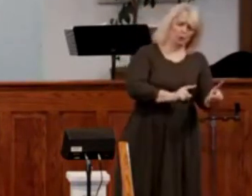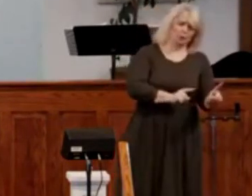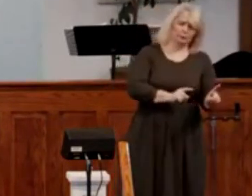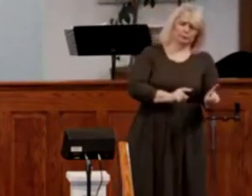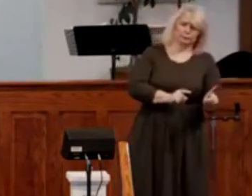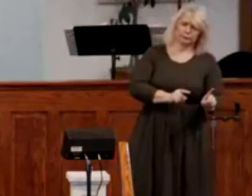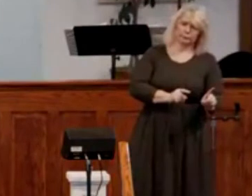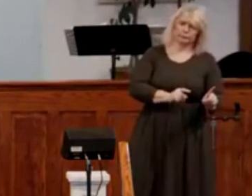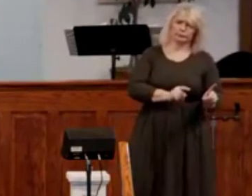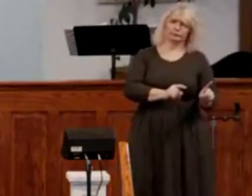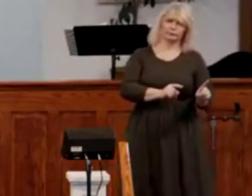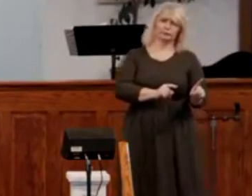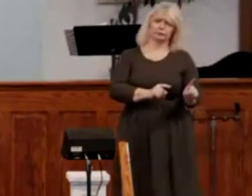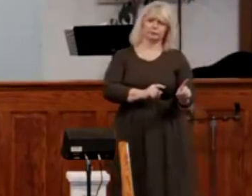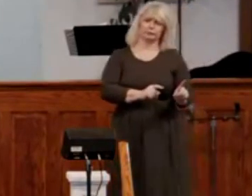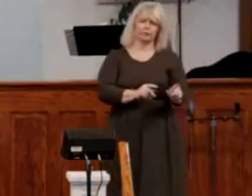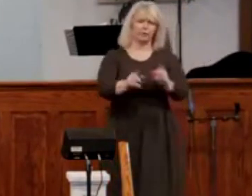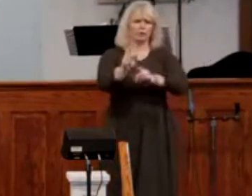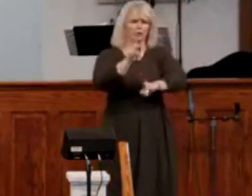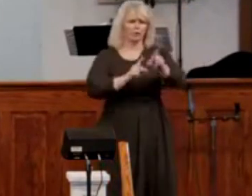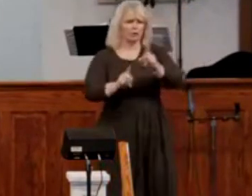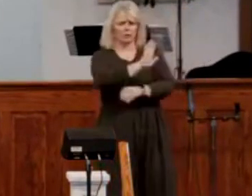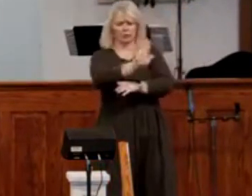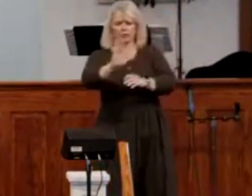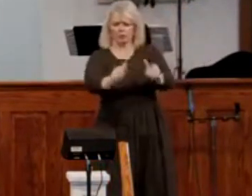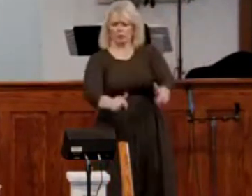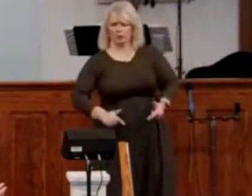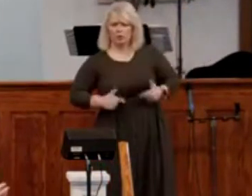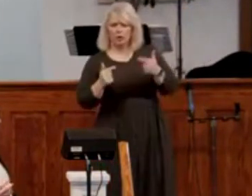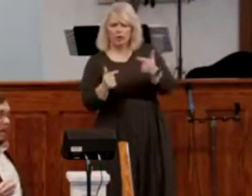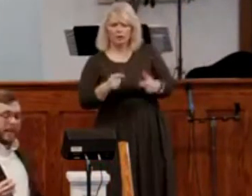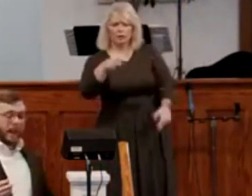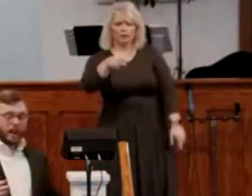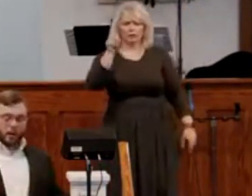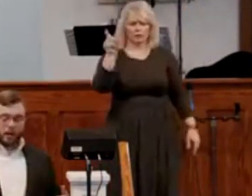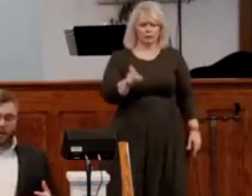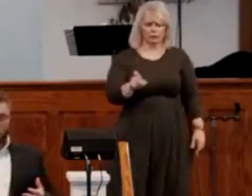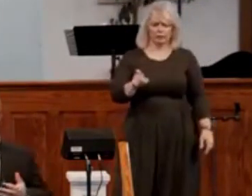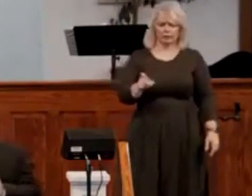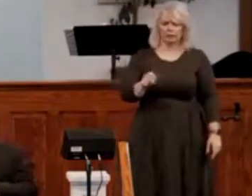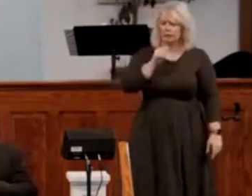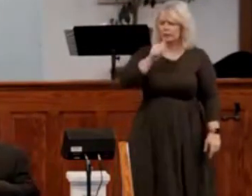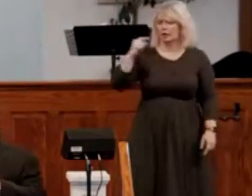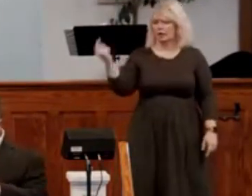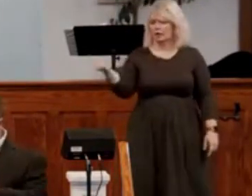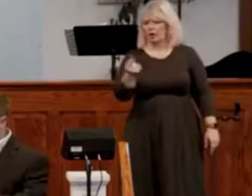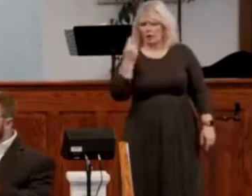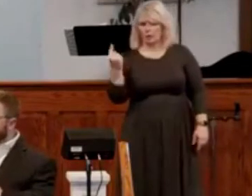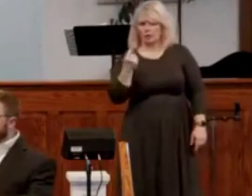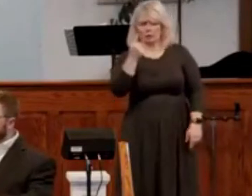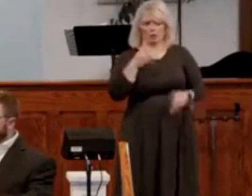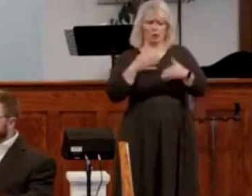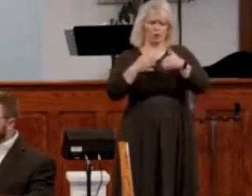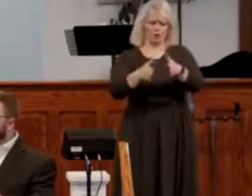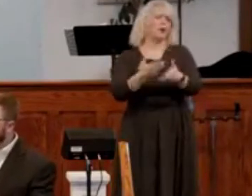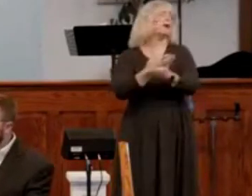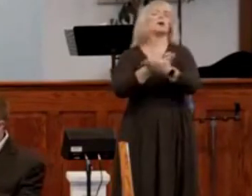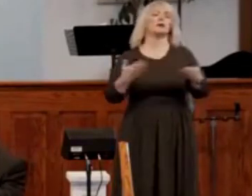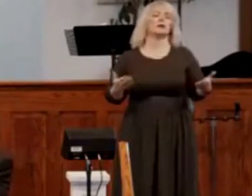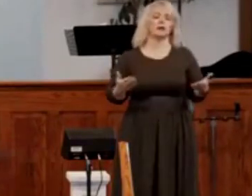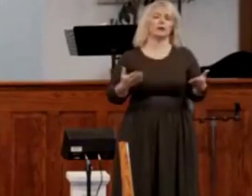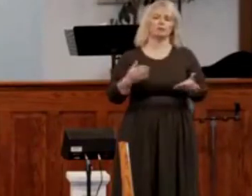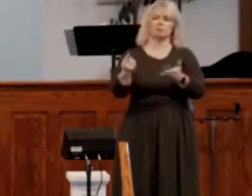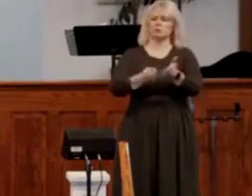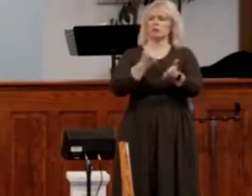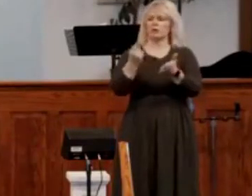you. Are there people in your life that you need to, and it's not always a one-way discipleship thing. Sometimes it's